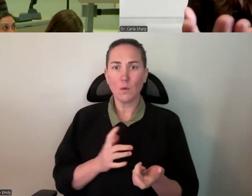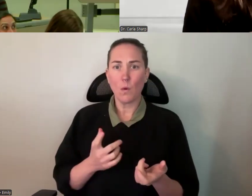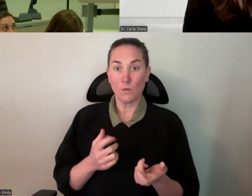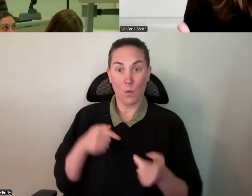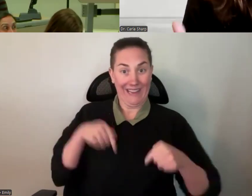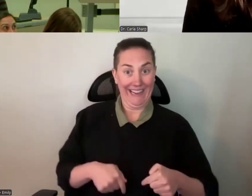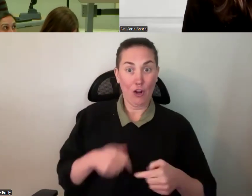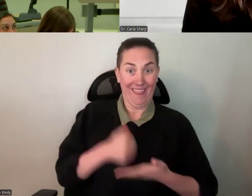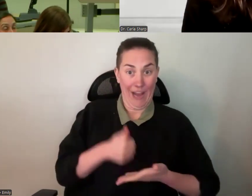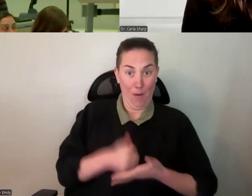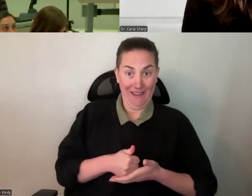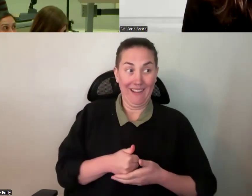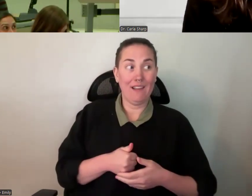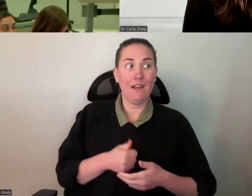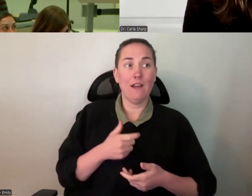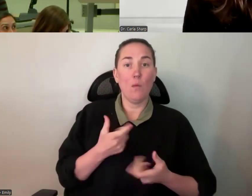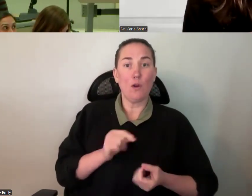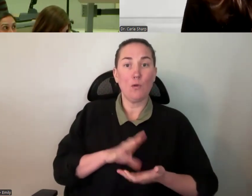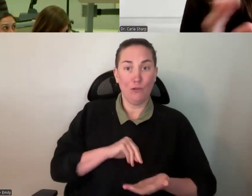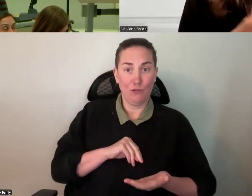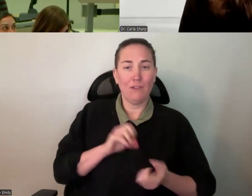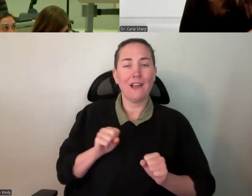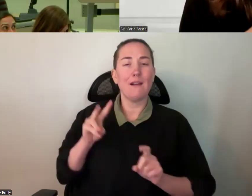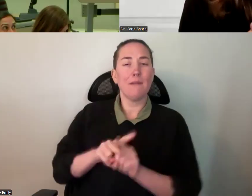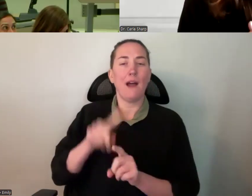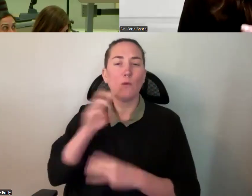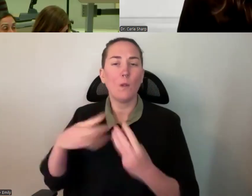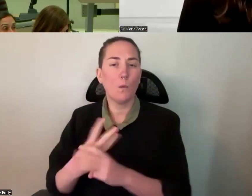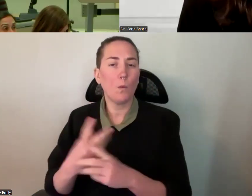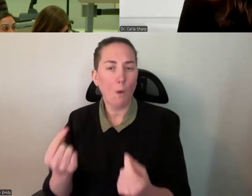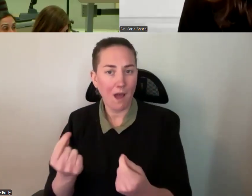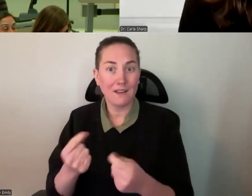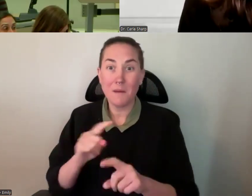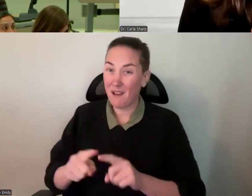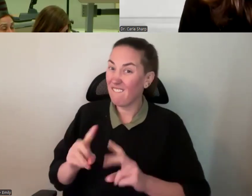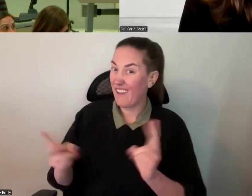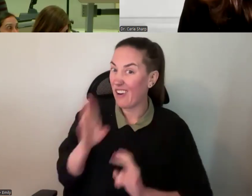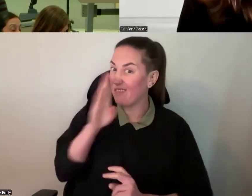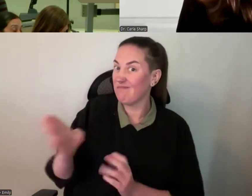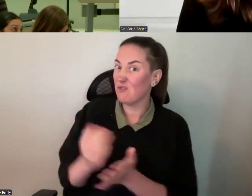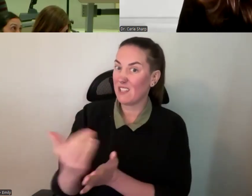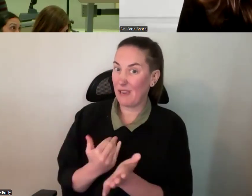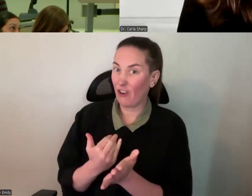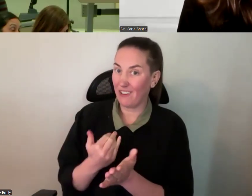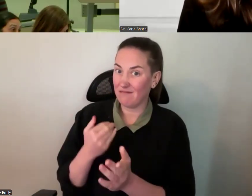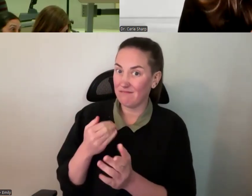we can apply outside of the therapy room, and become very intentional about that, and